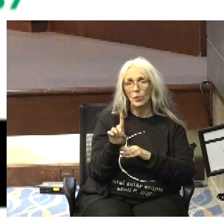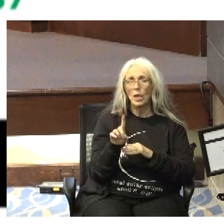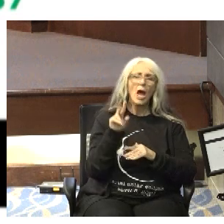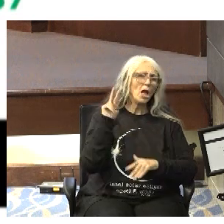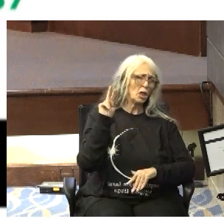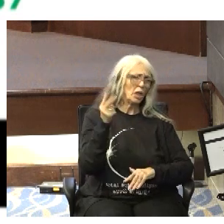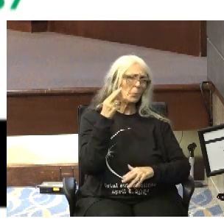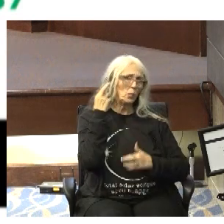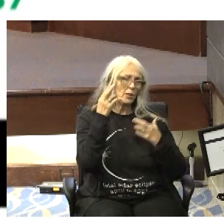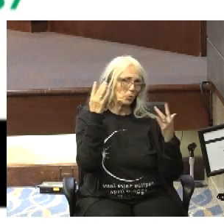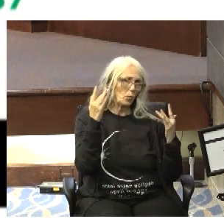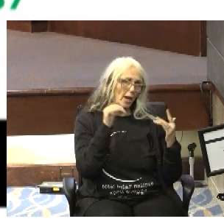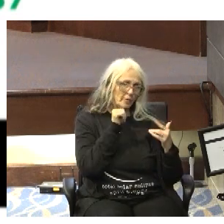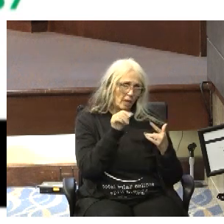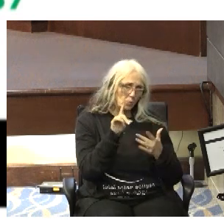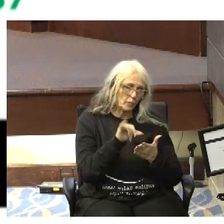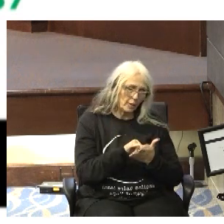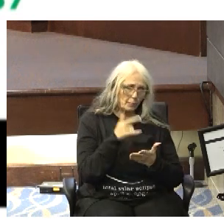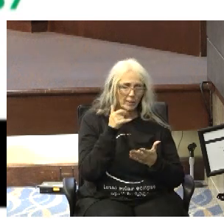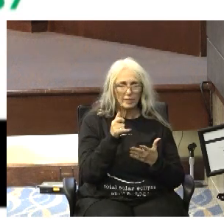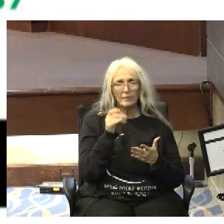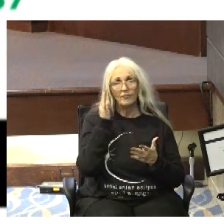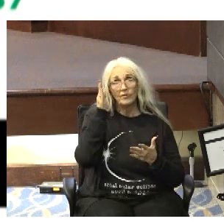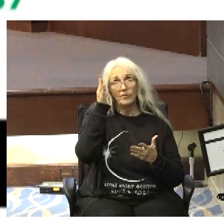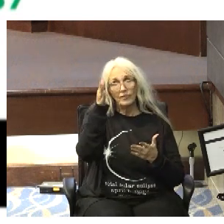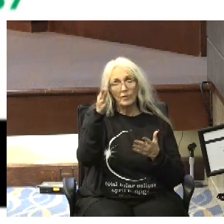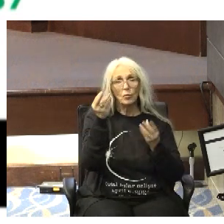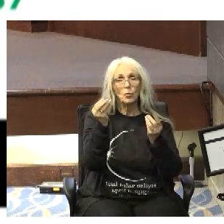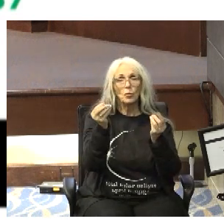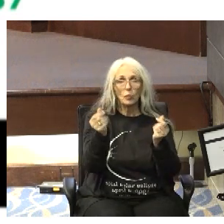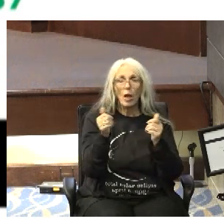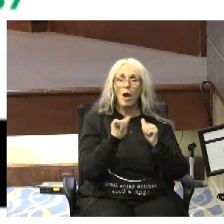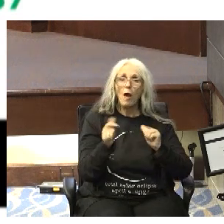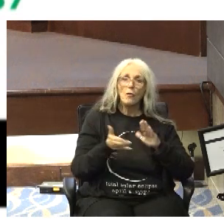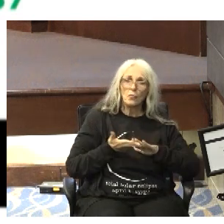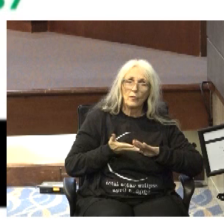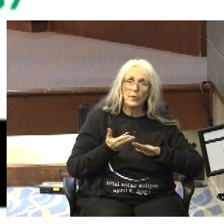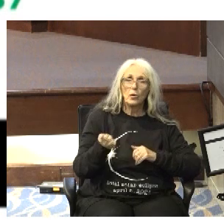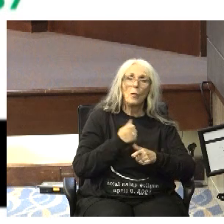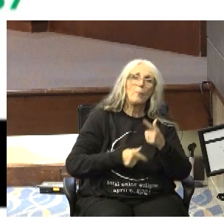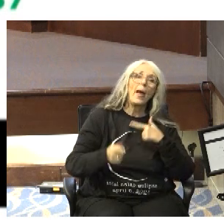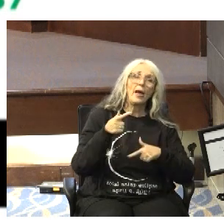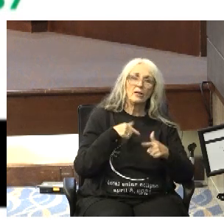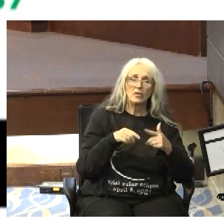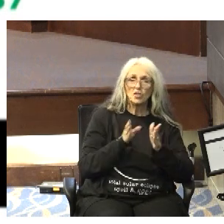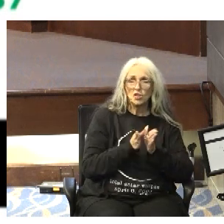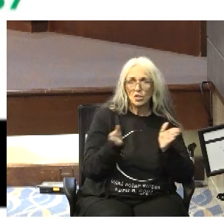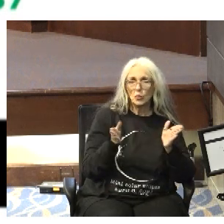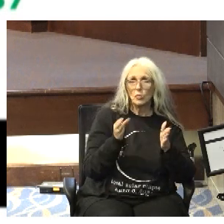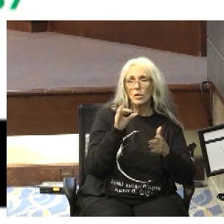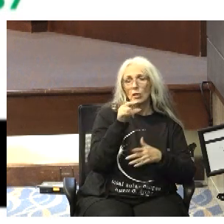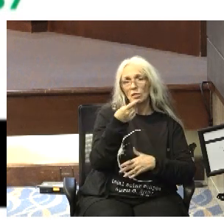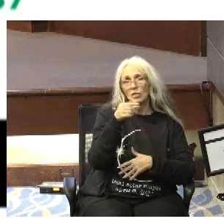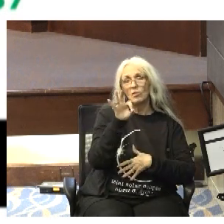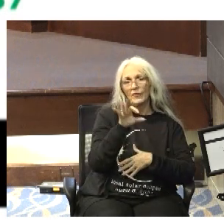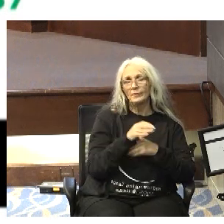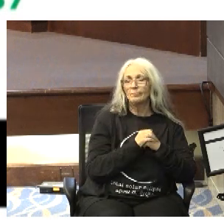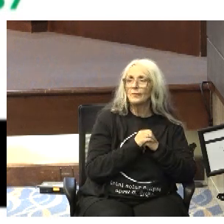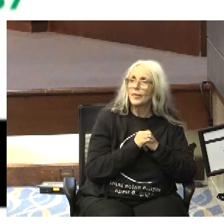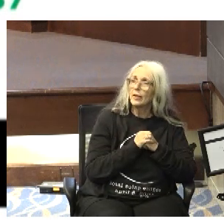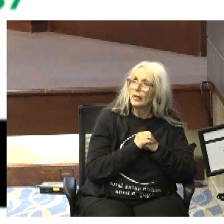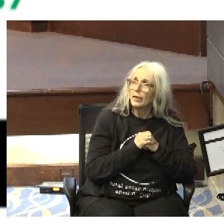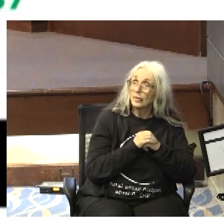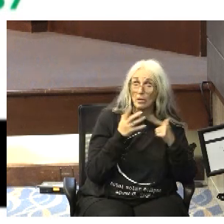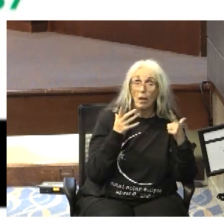Because, you know, the TERS will eventually go away at that point, and all the revenue would be coming back to the general fund. And it's a sizable amount of money, but that also